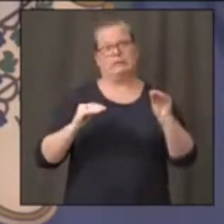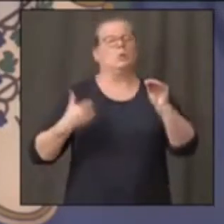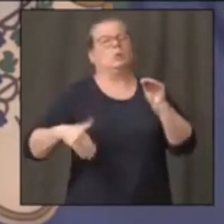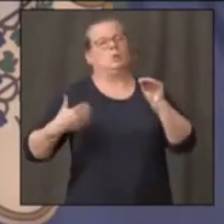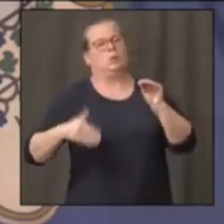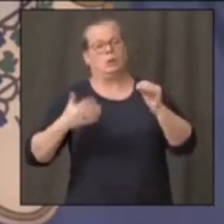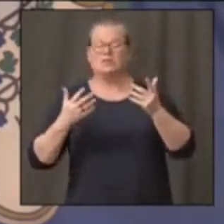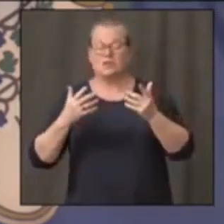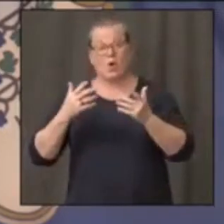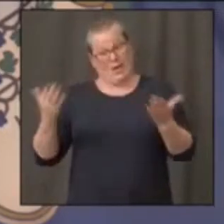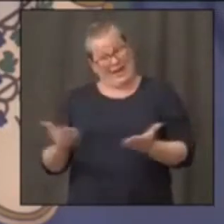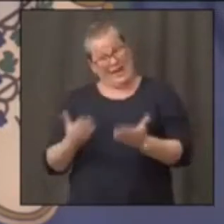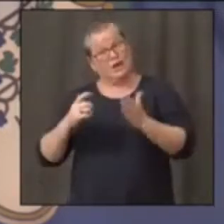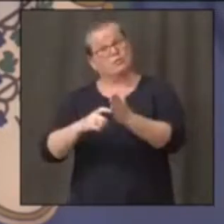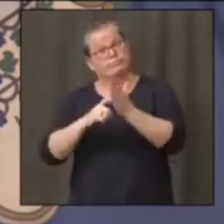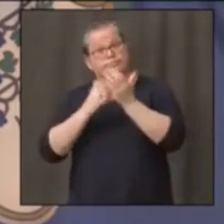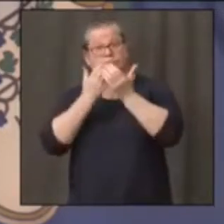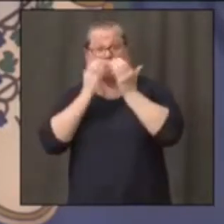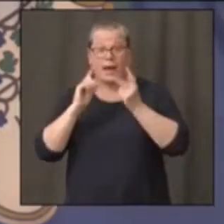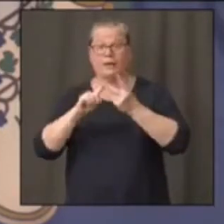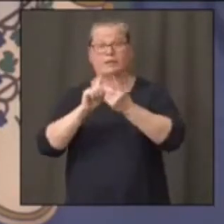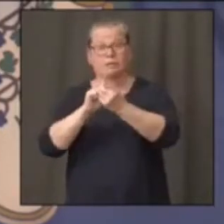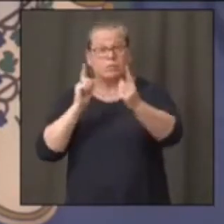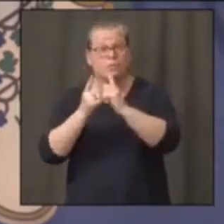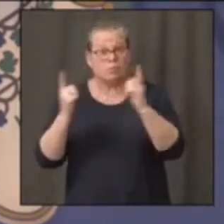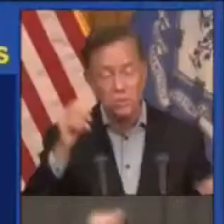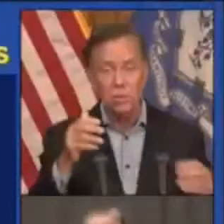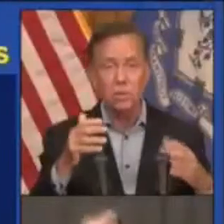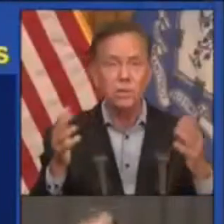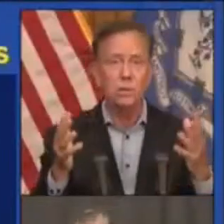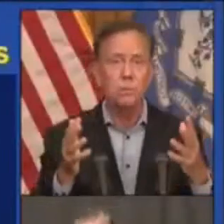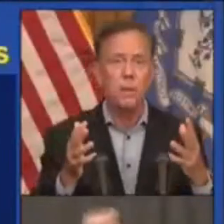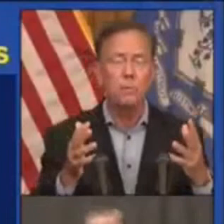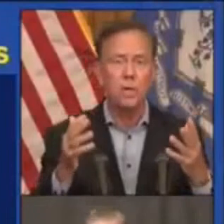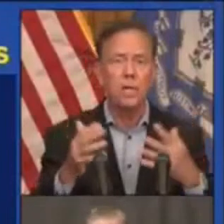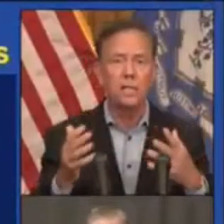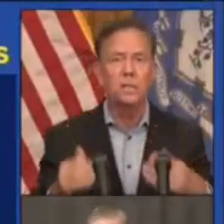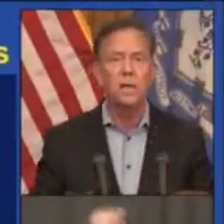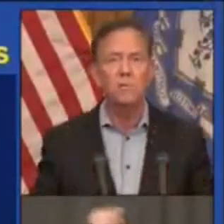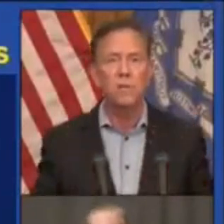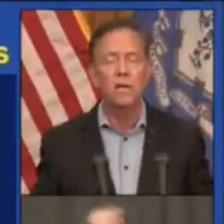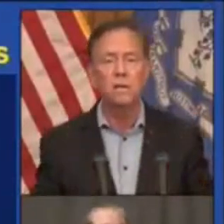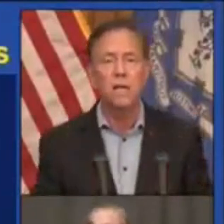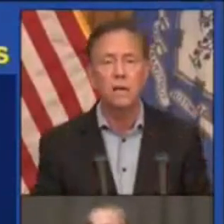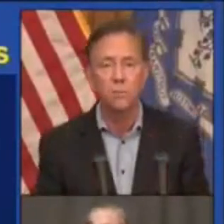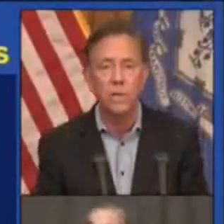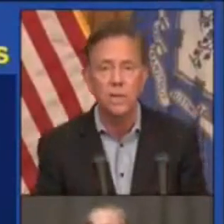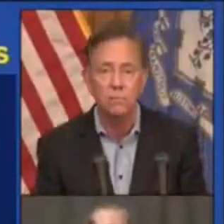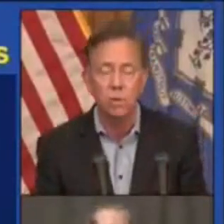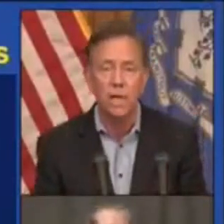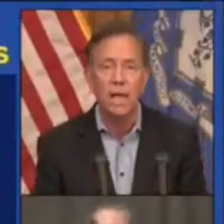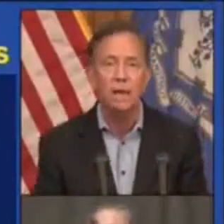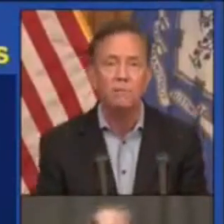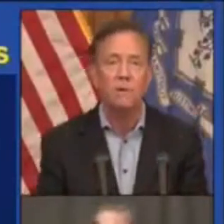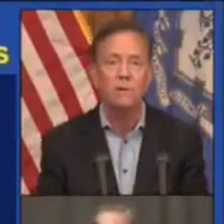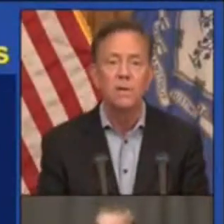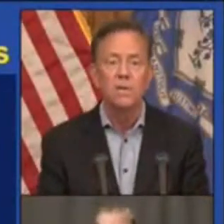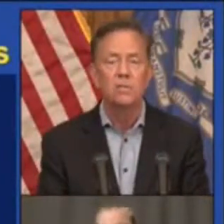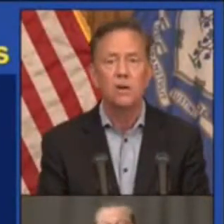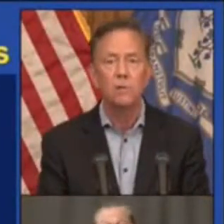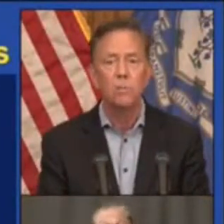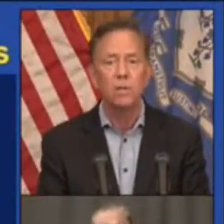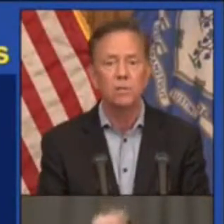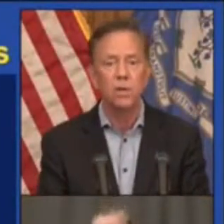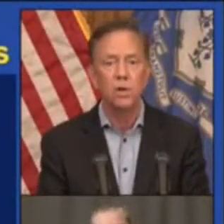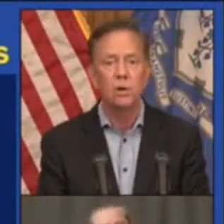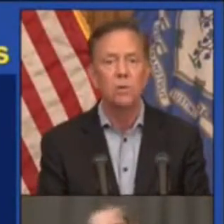ours. This next chart, they also shared with us, they're able to collect a lot of data now that we didn't really have